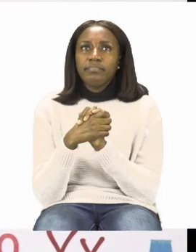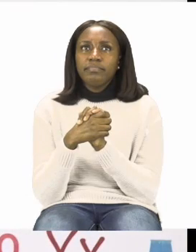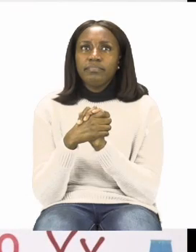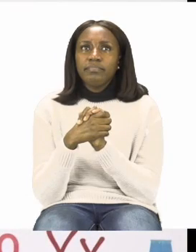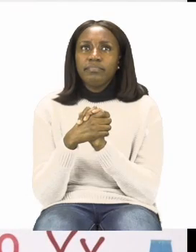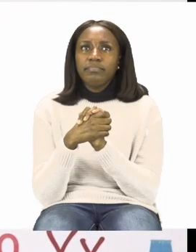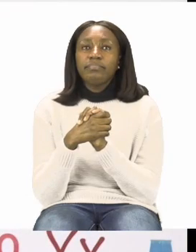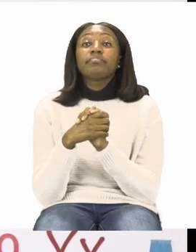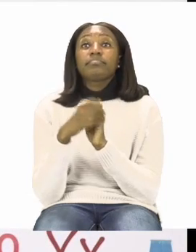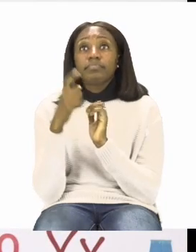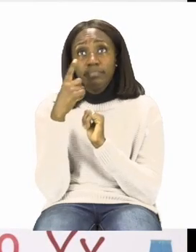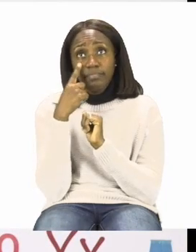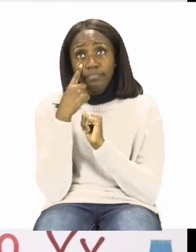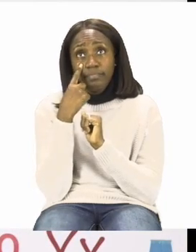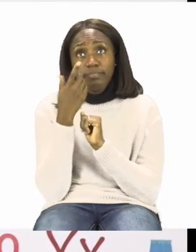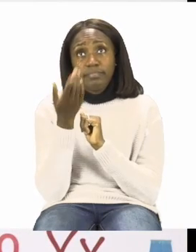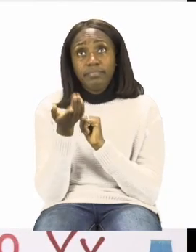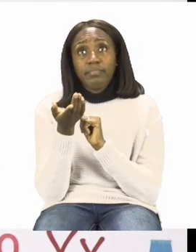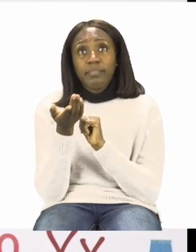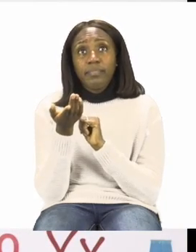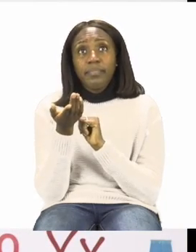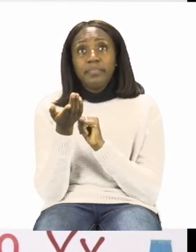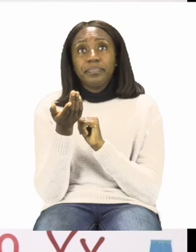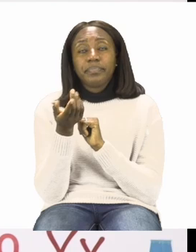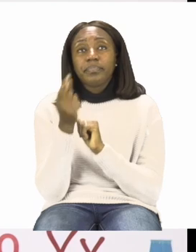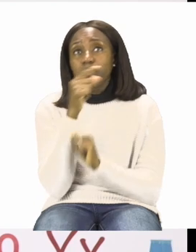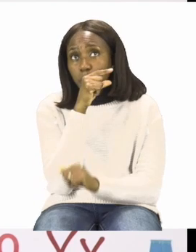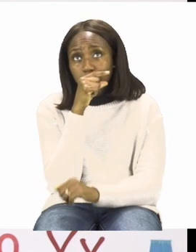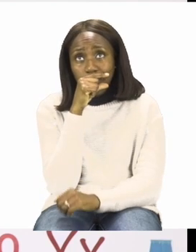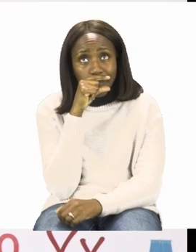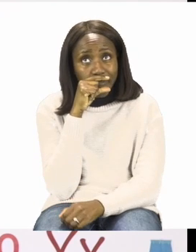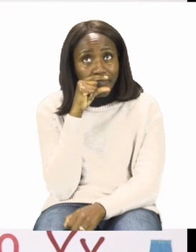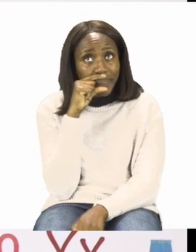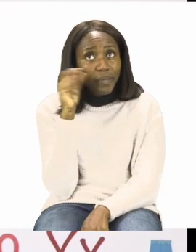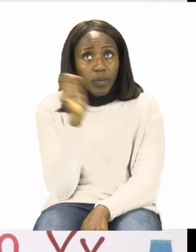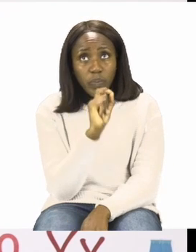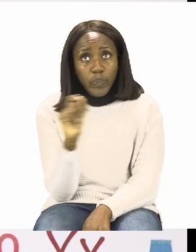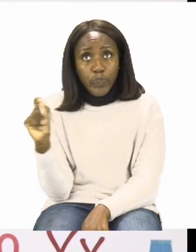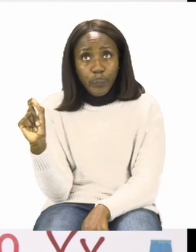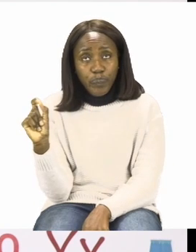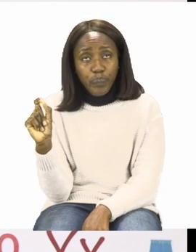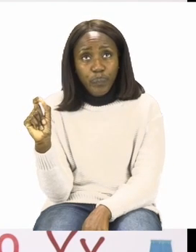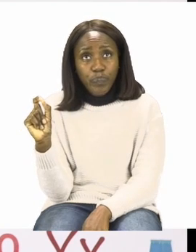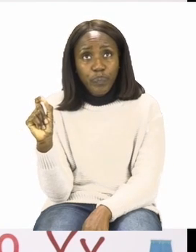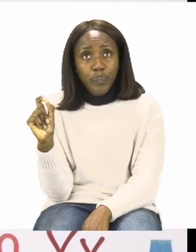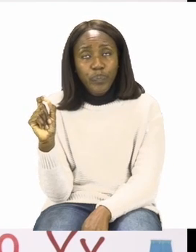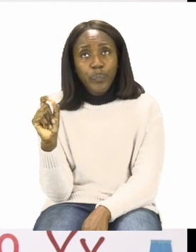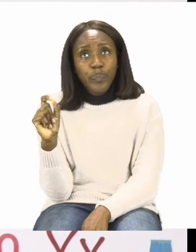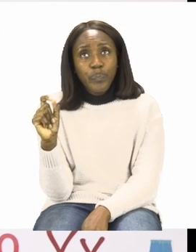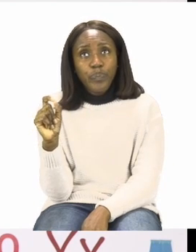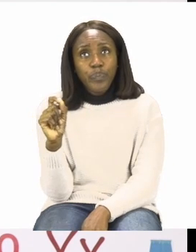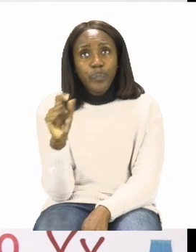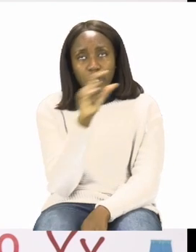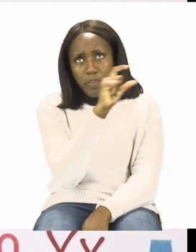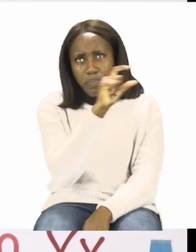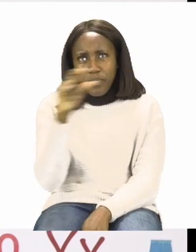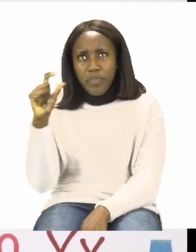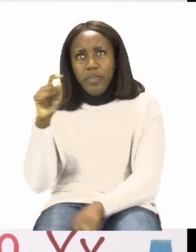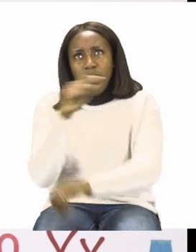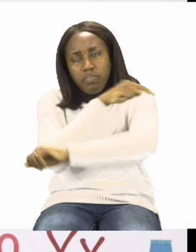On the board, I have written one word. The word on the board